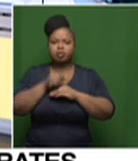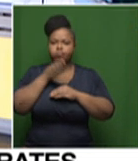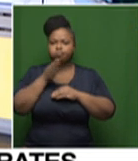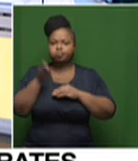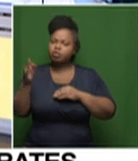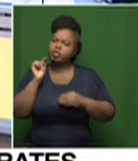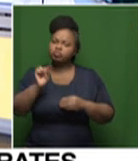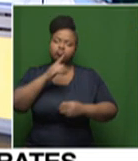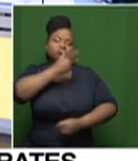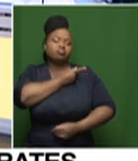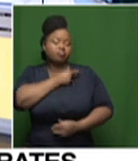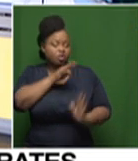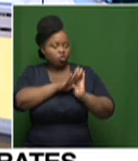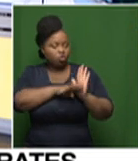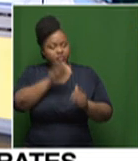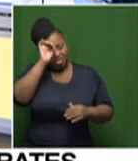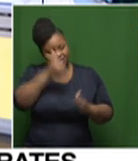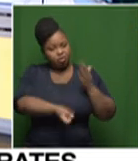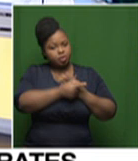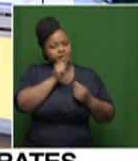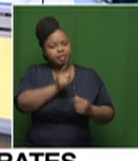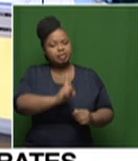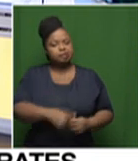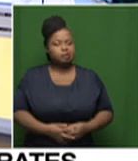of your vaccination program in India?